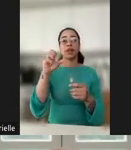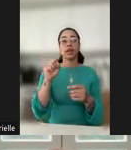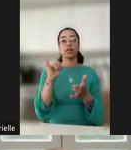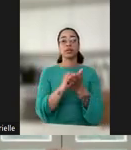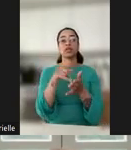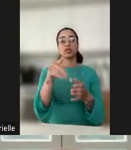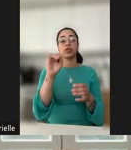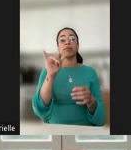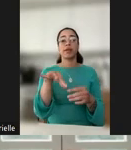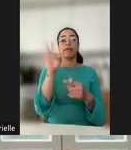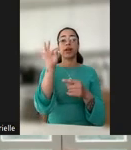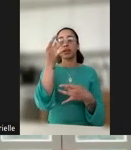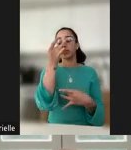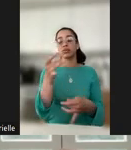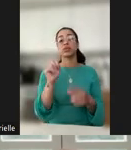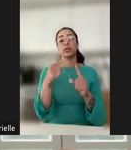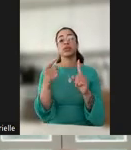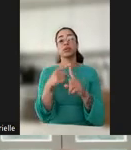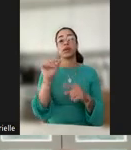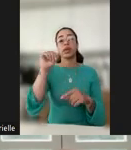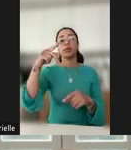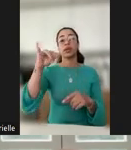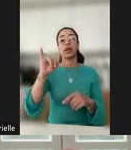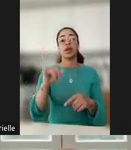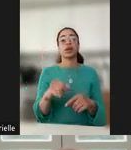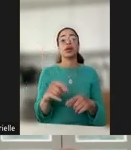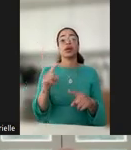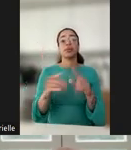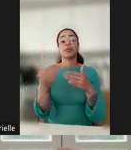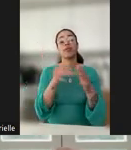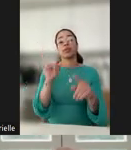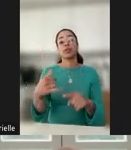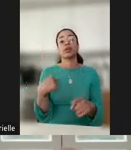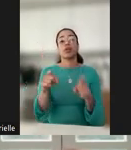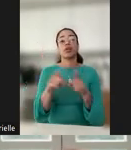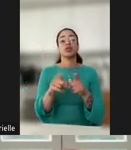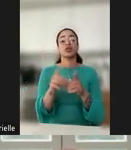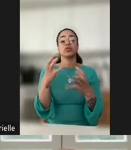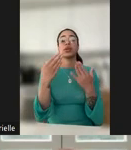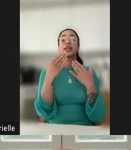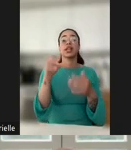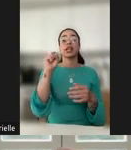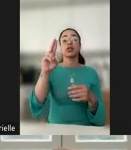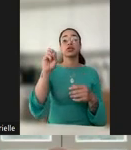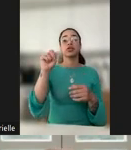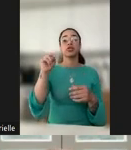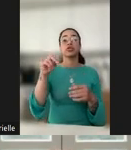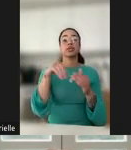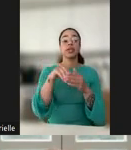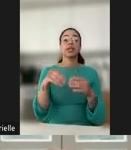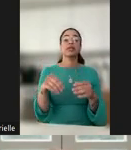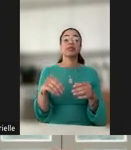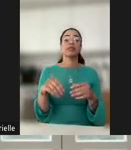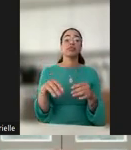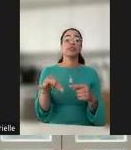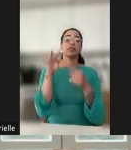find interesting about AAPI. But before that, I want to thank Susan in particular, because it's exciting to